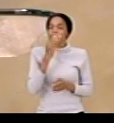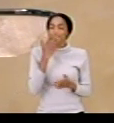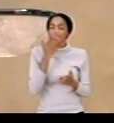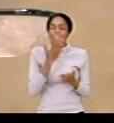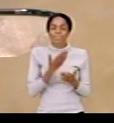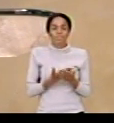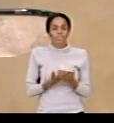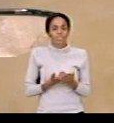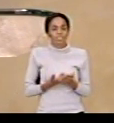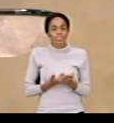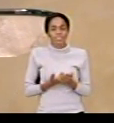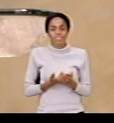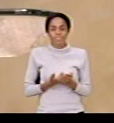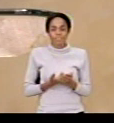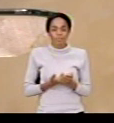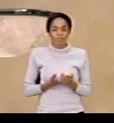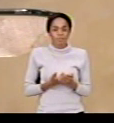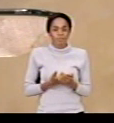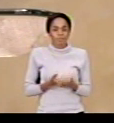is good.